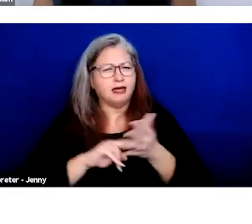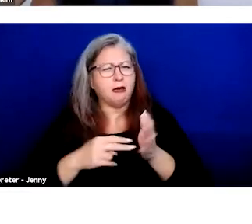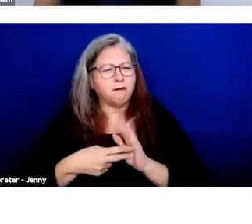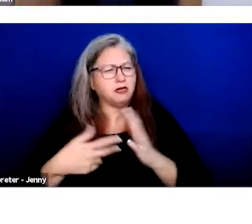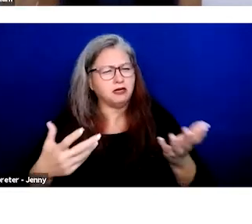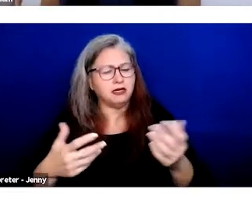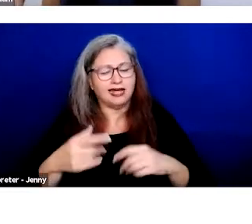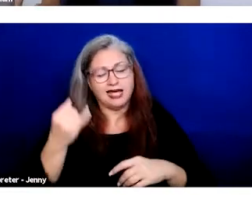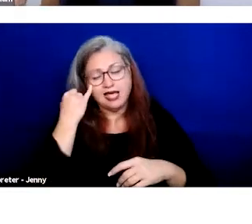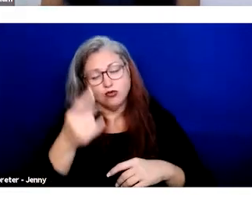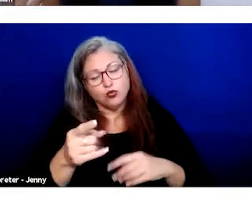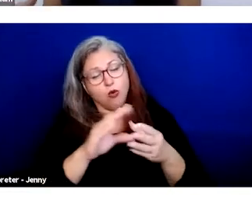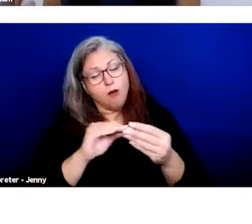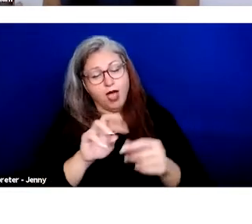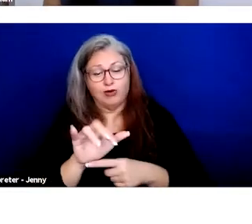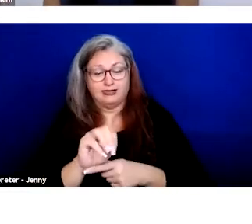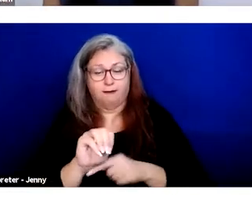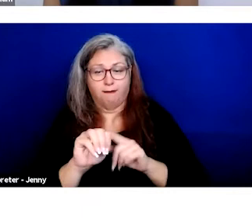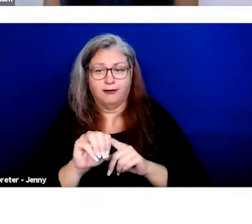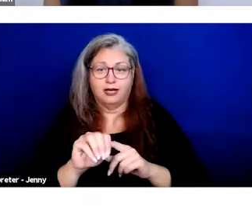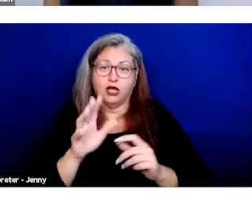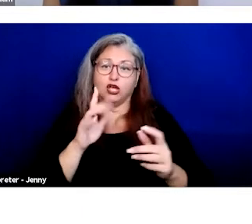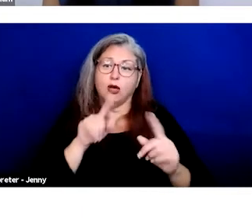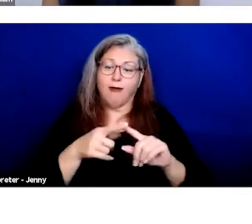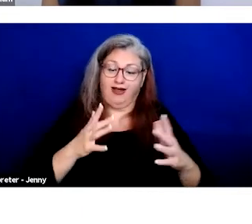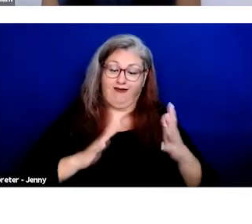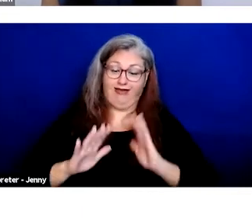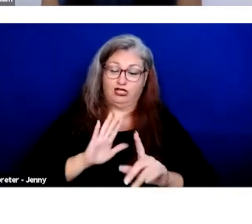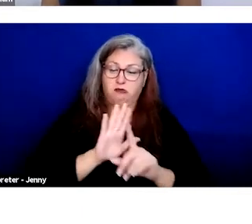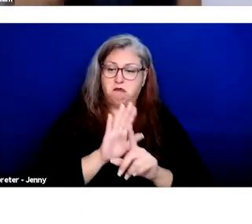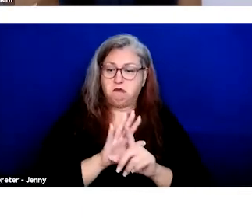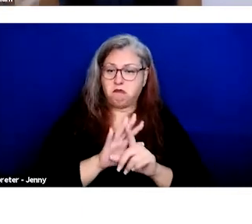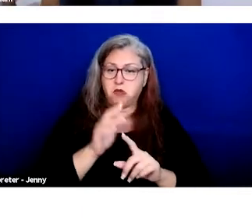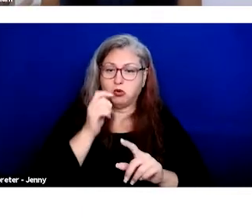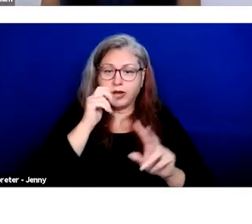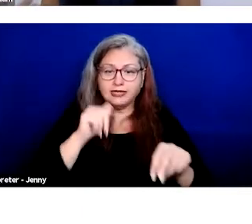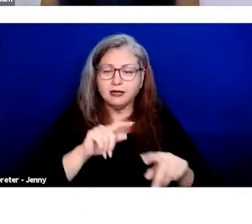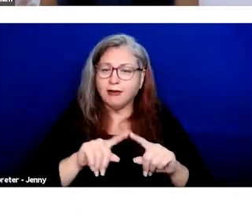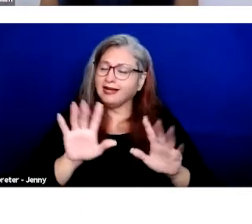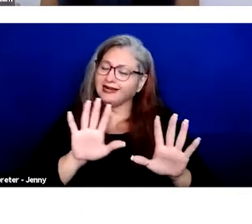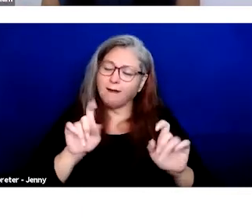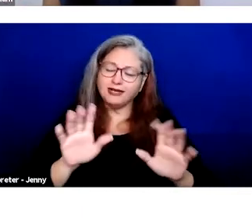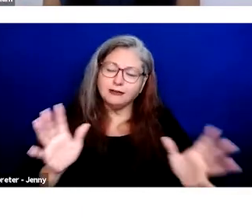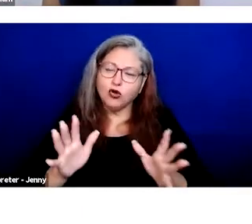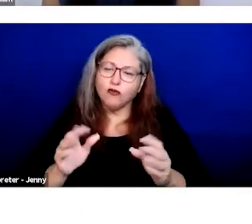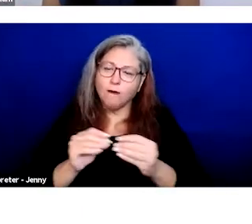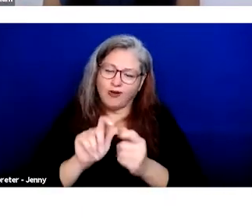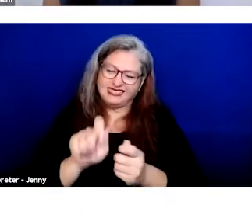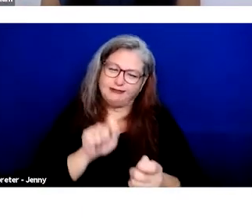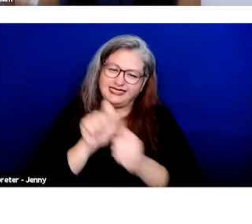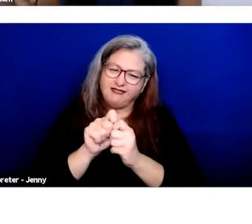is that when we talk about racism, when we talk about fashion's racism, we need to start pushing for more specific